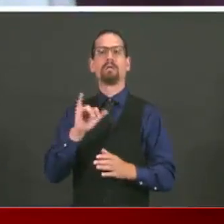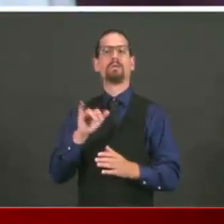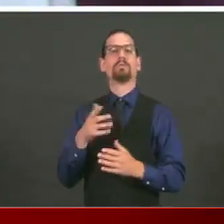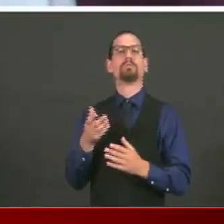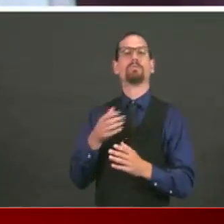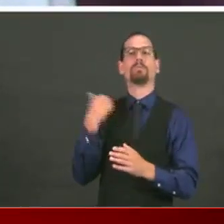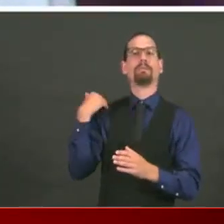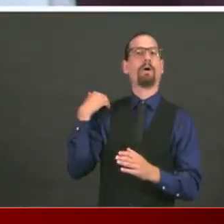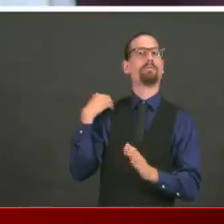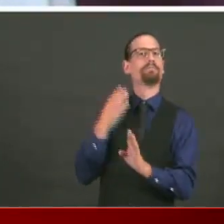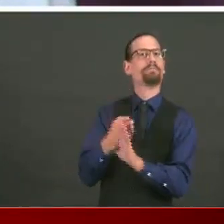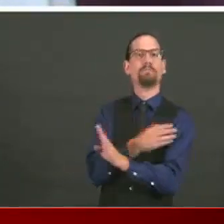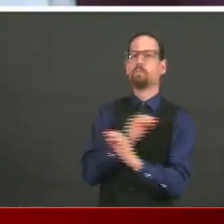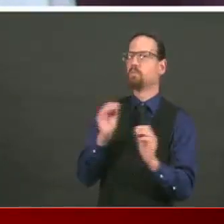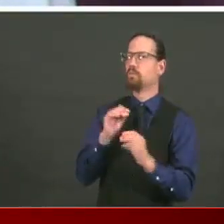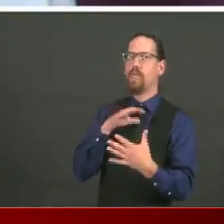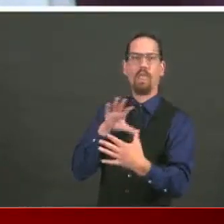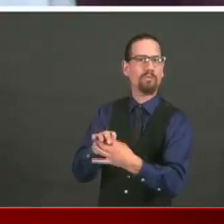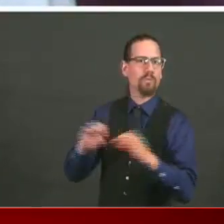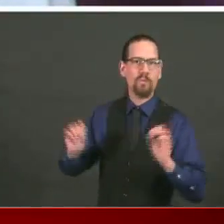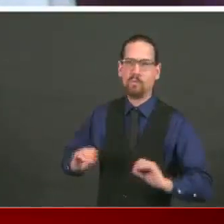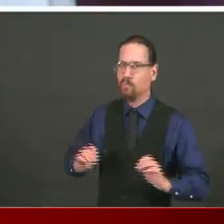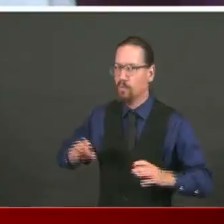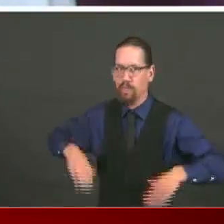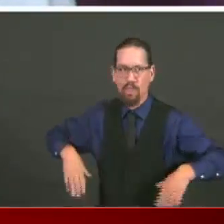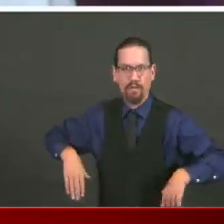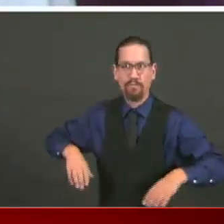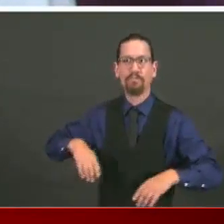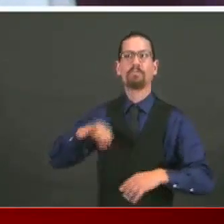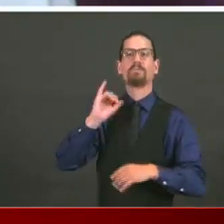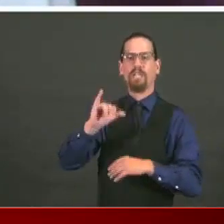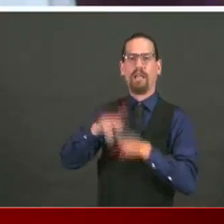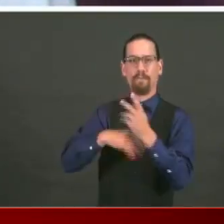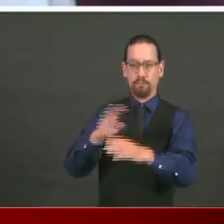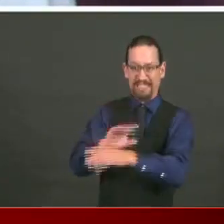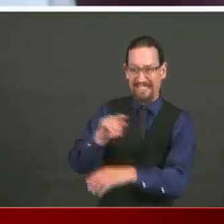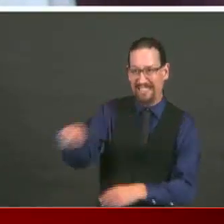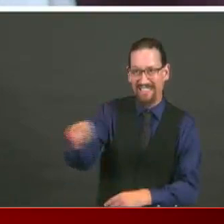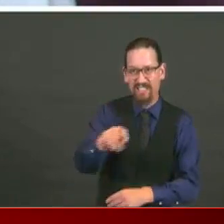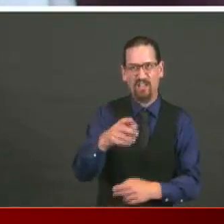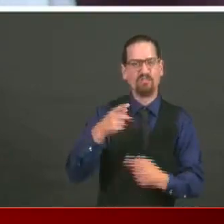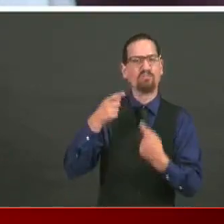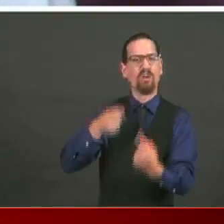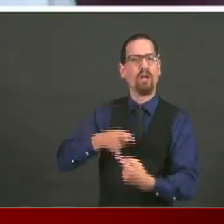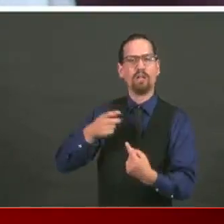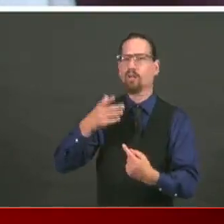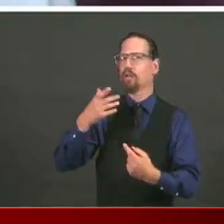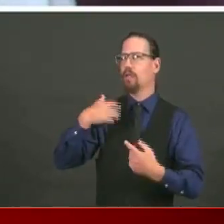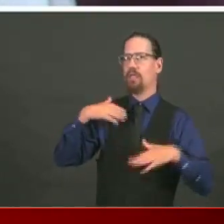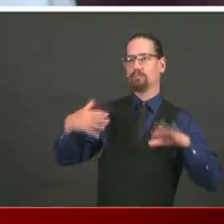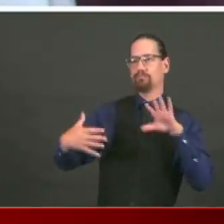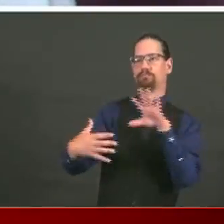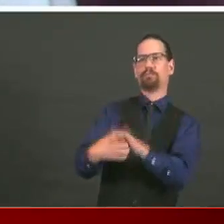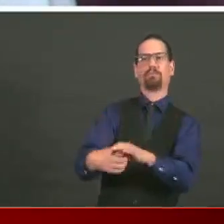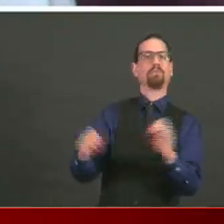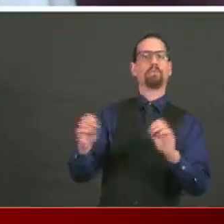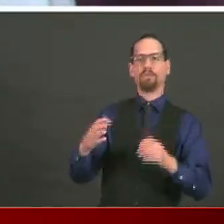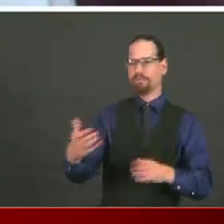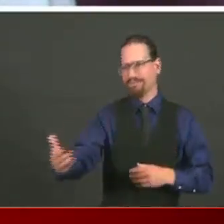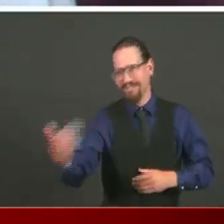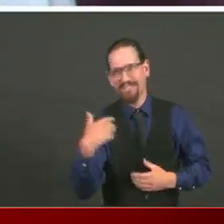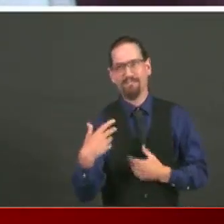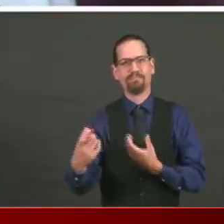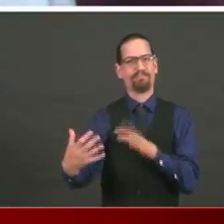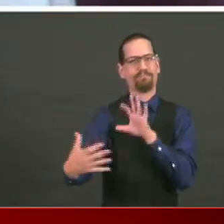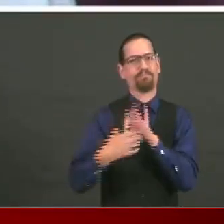unbanked businesses, the businesses that would be harder to get involved in such a program. We're going to work very hard at this, but